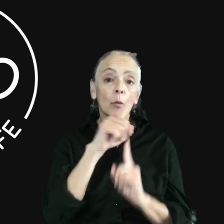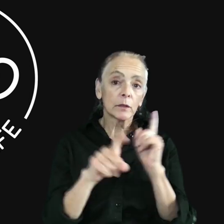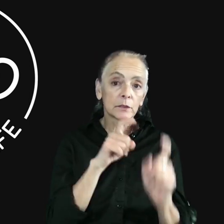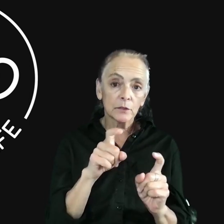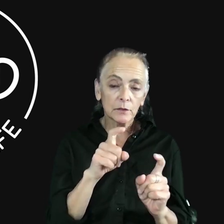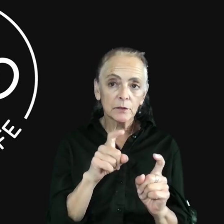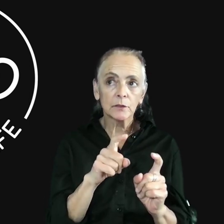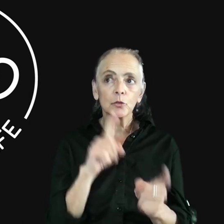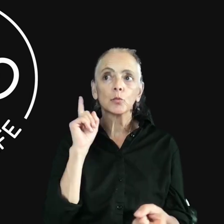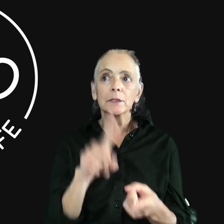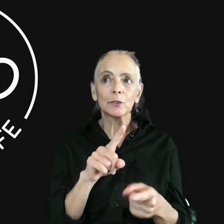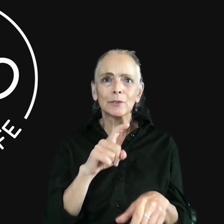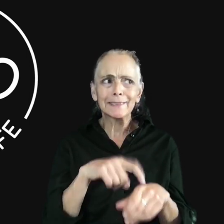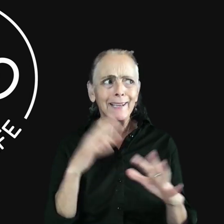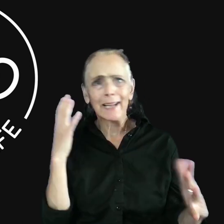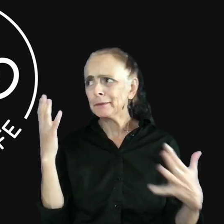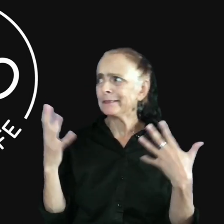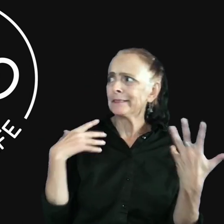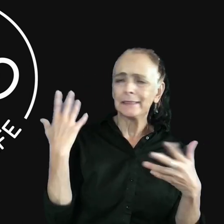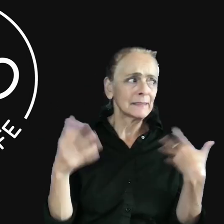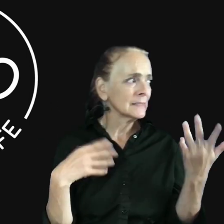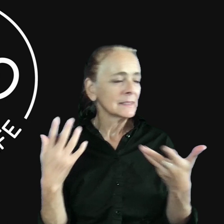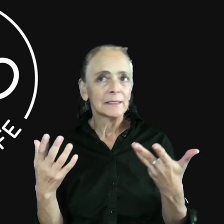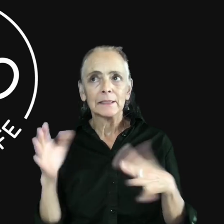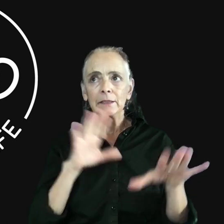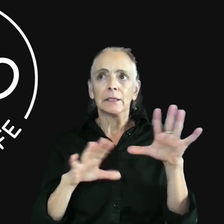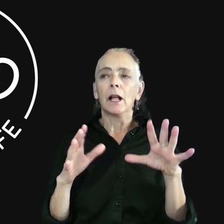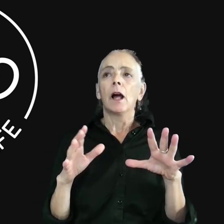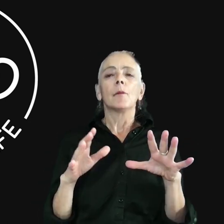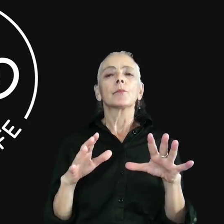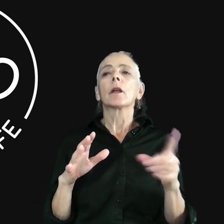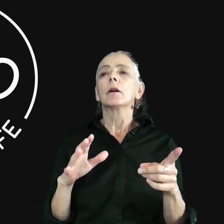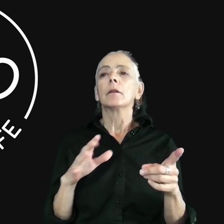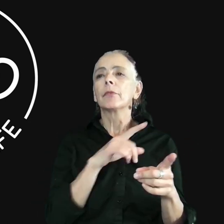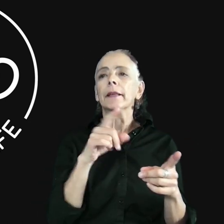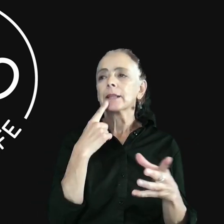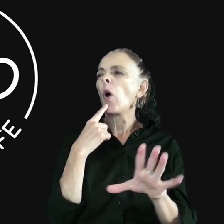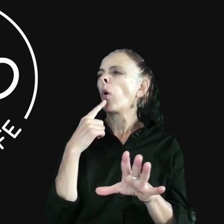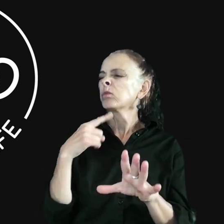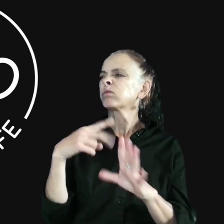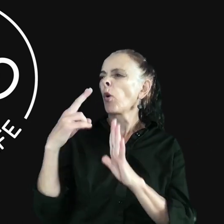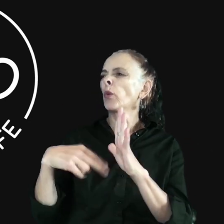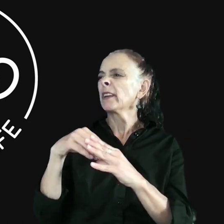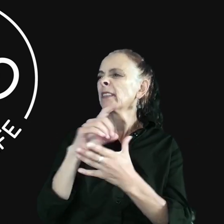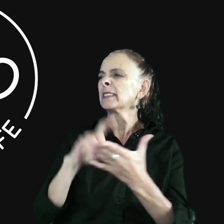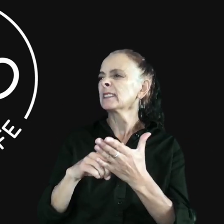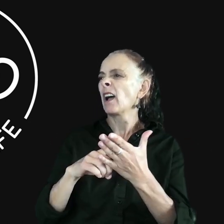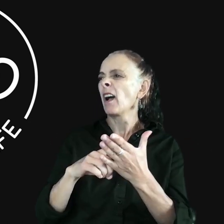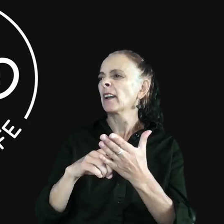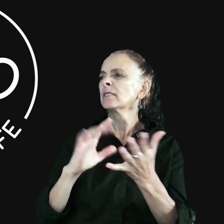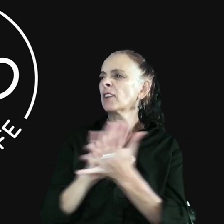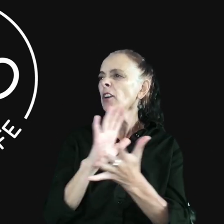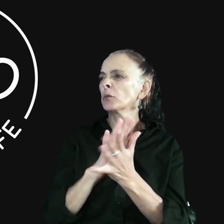reduce the time of kind of spinning wheels of like oh yeah well that's just that's in the design documents you know you can go find that somewhere